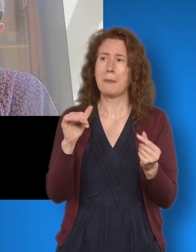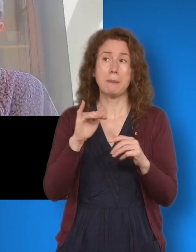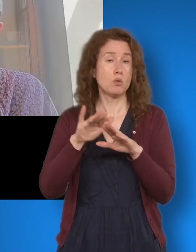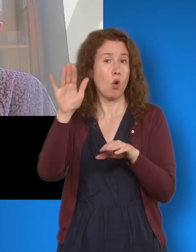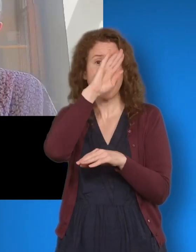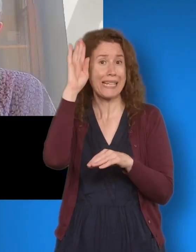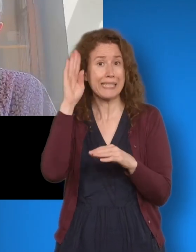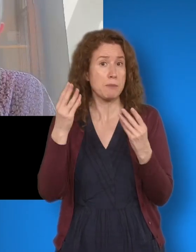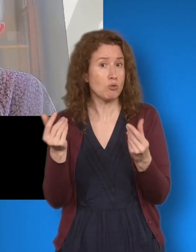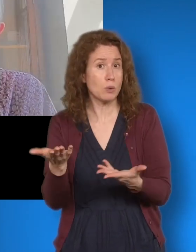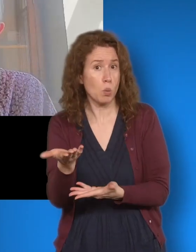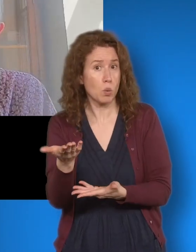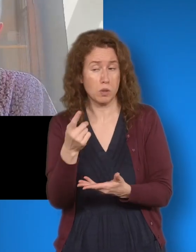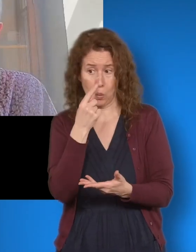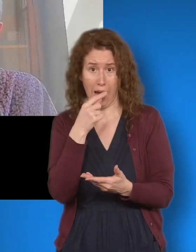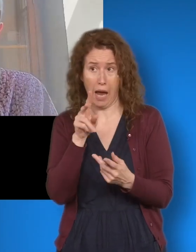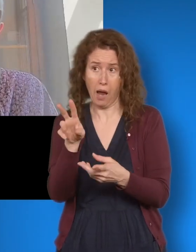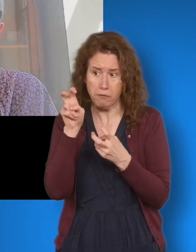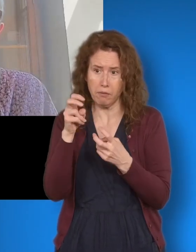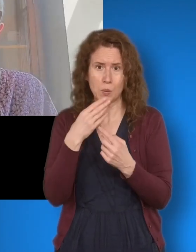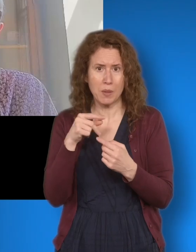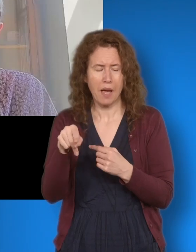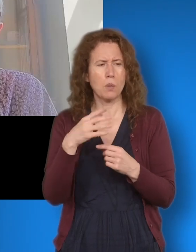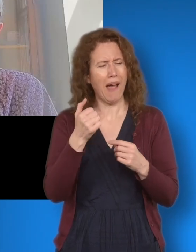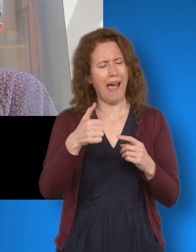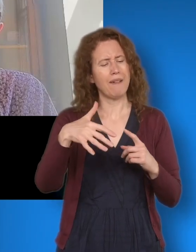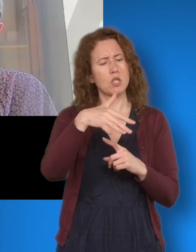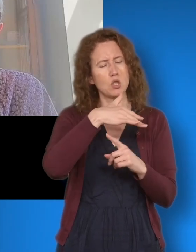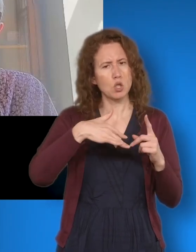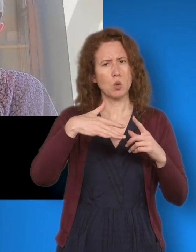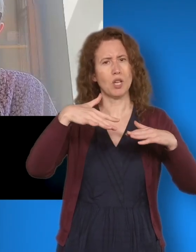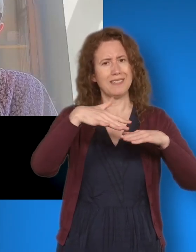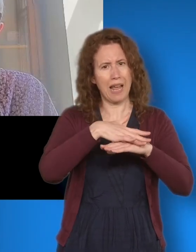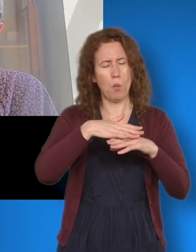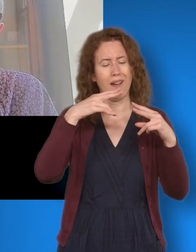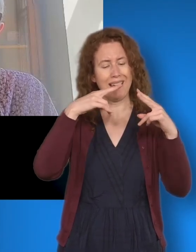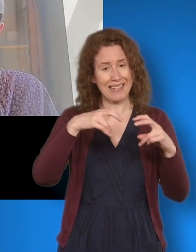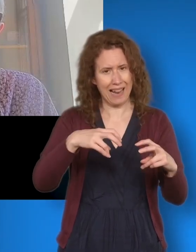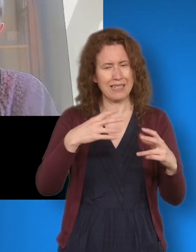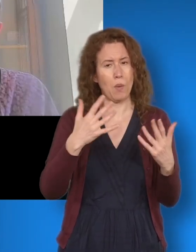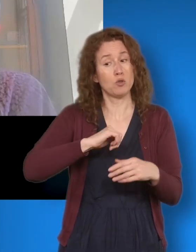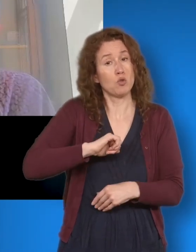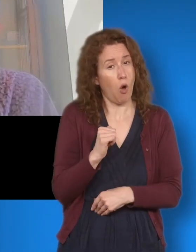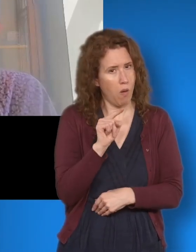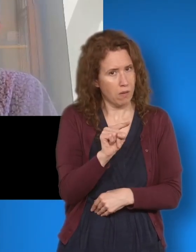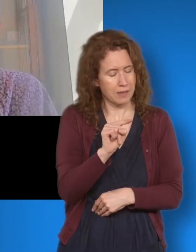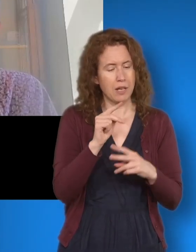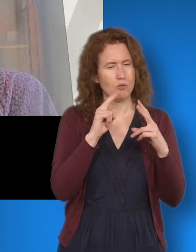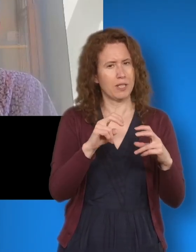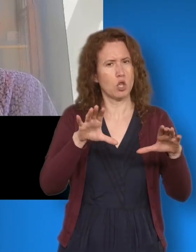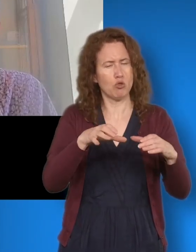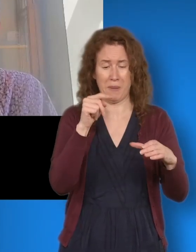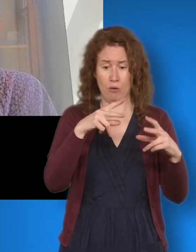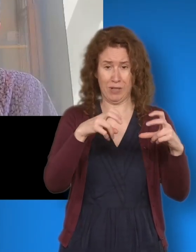academic. So we do have a social network analysis in Scotland research group. The research